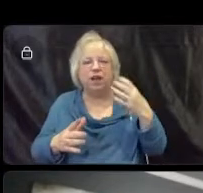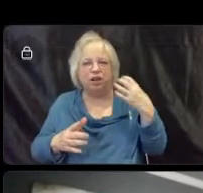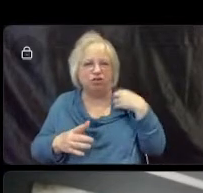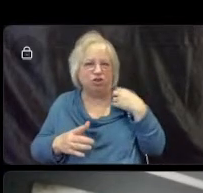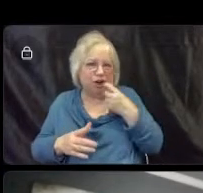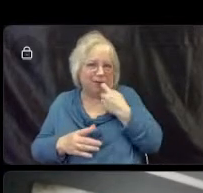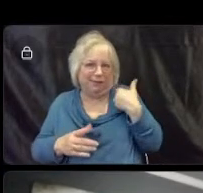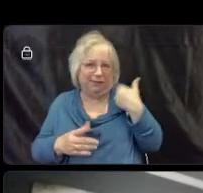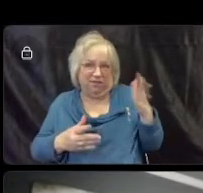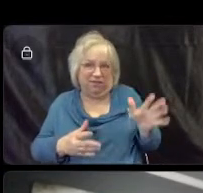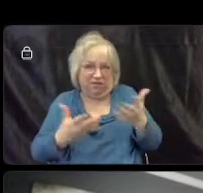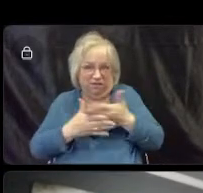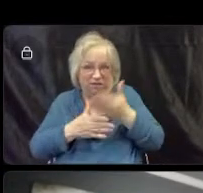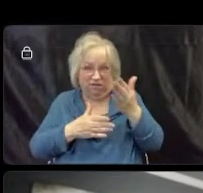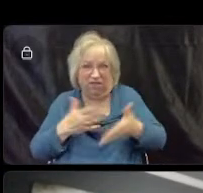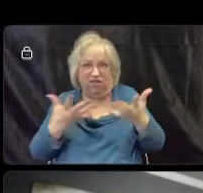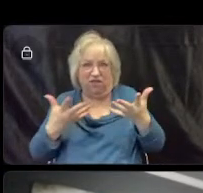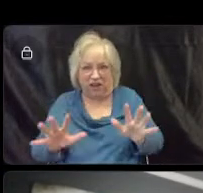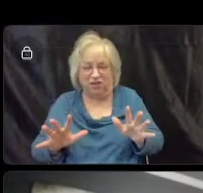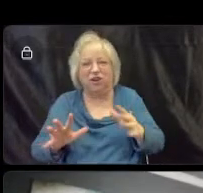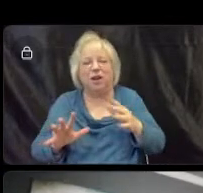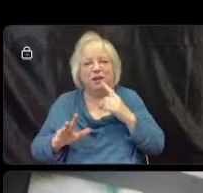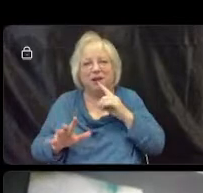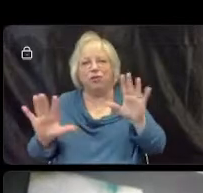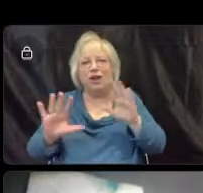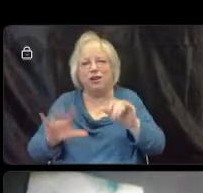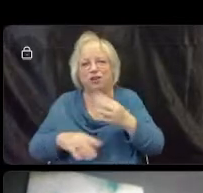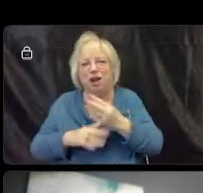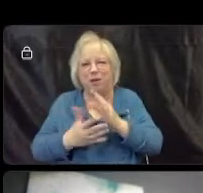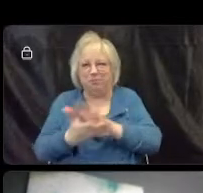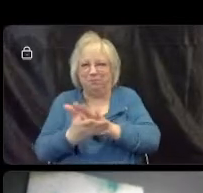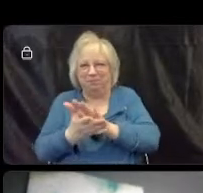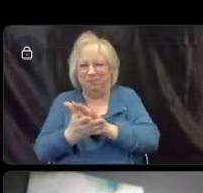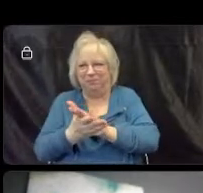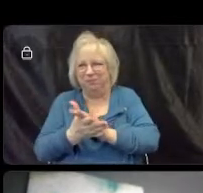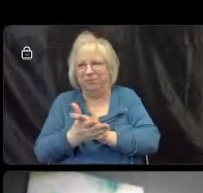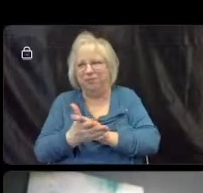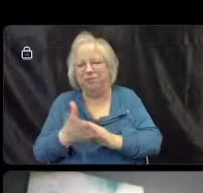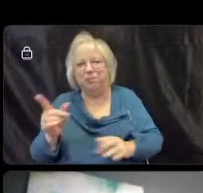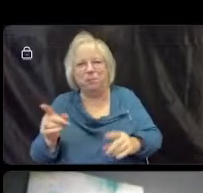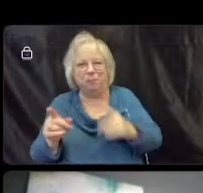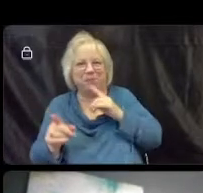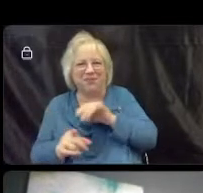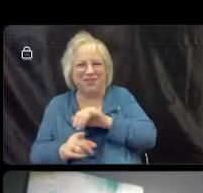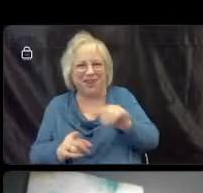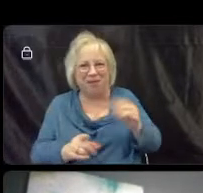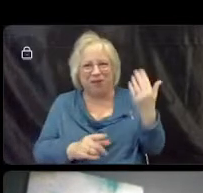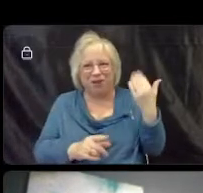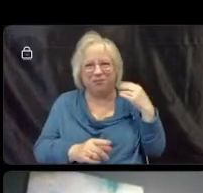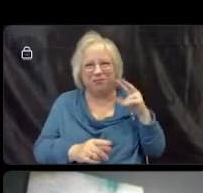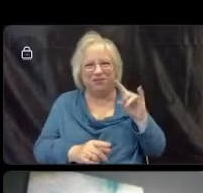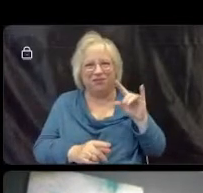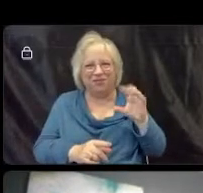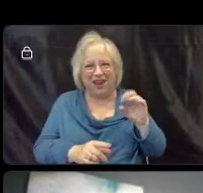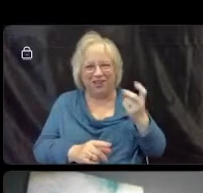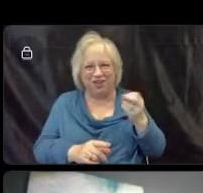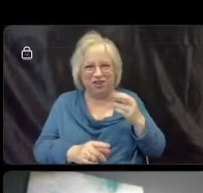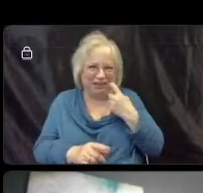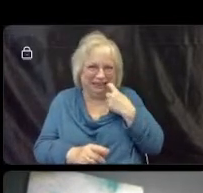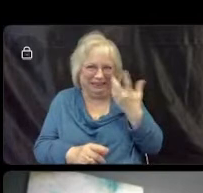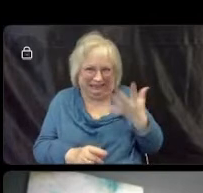that. I second that as well. Same for the vice chair. Now the chair.